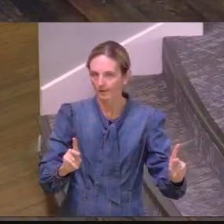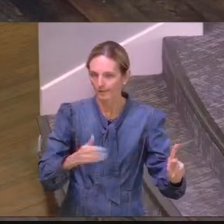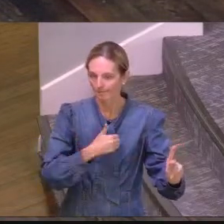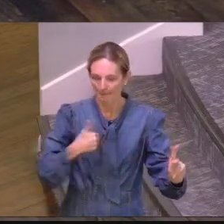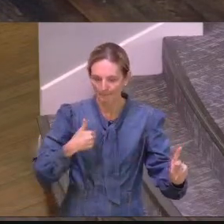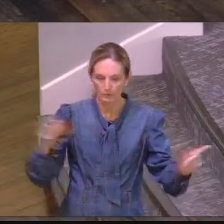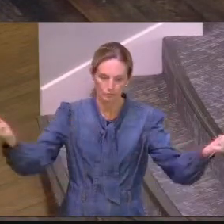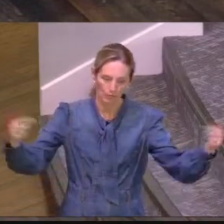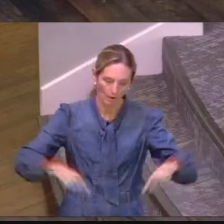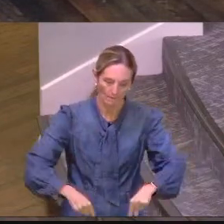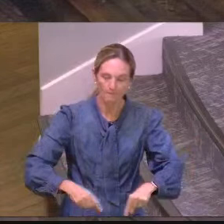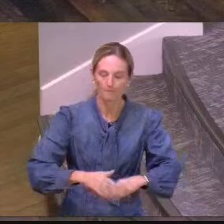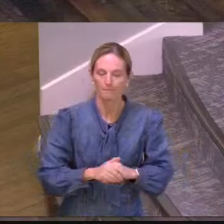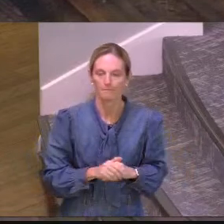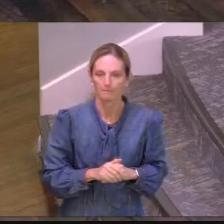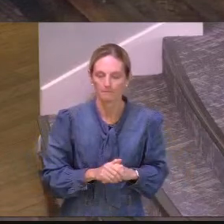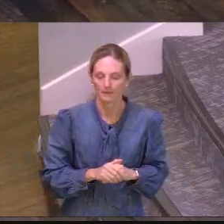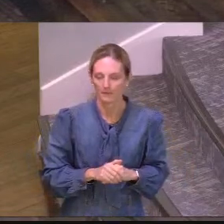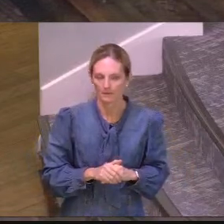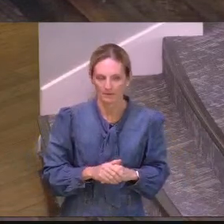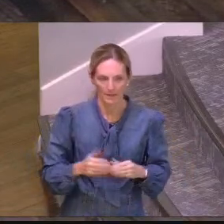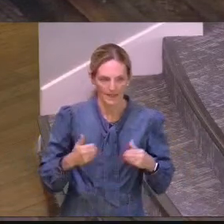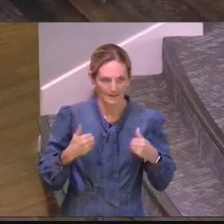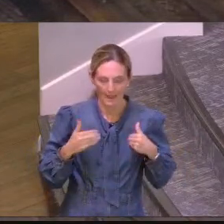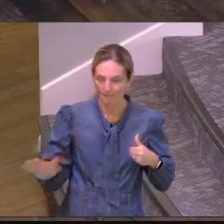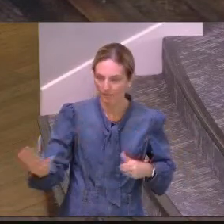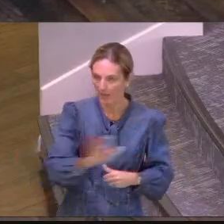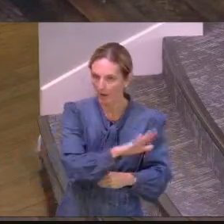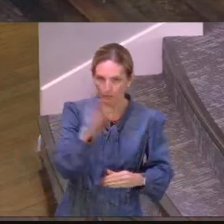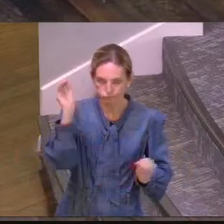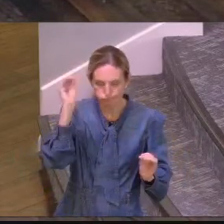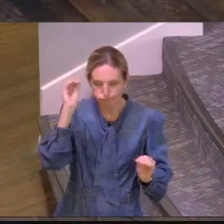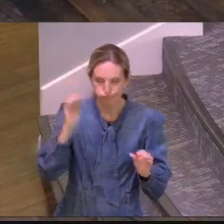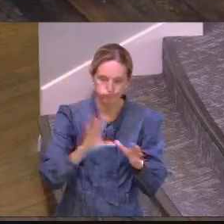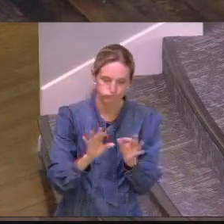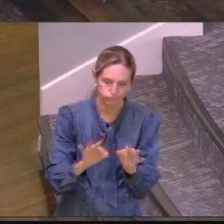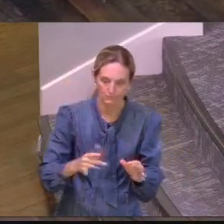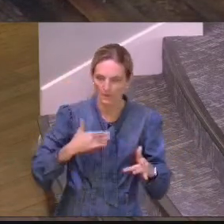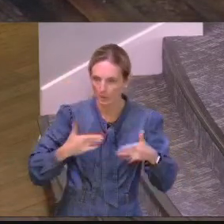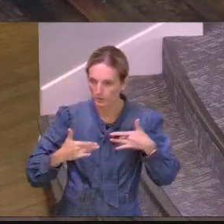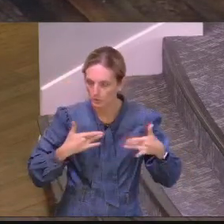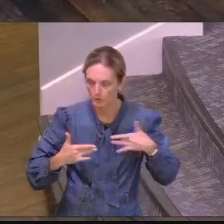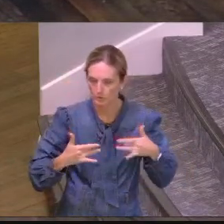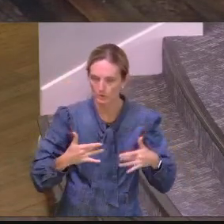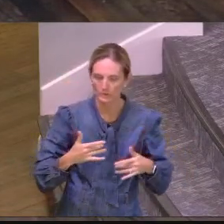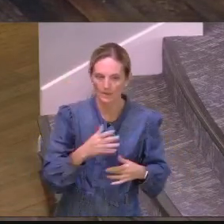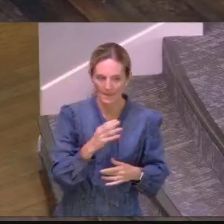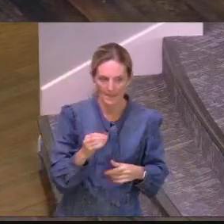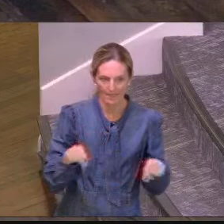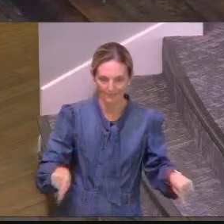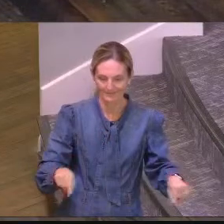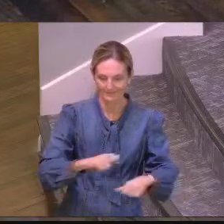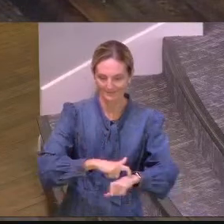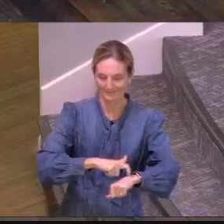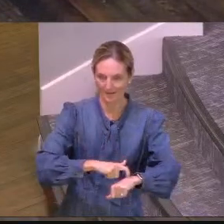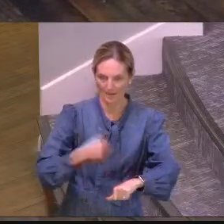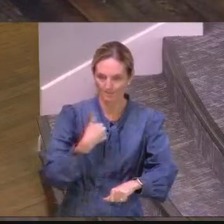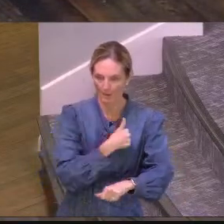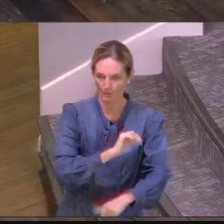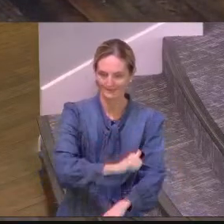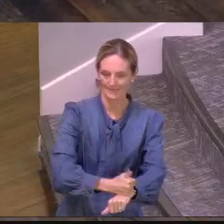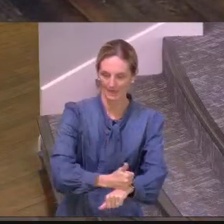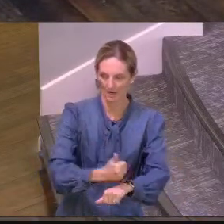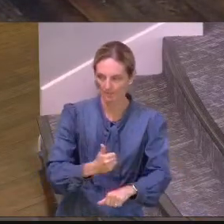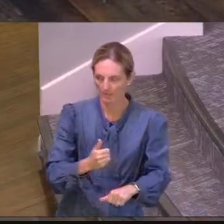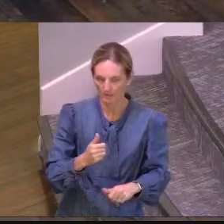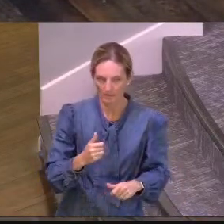and provide their 2 cents. Any concerned community members, this is the time that we had kind of set aside just